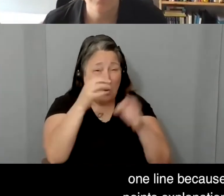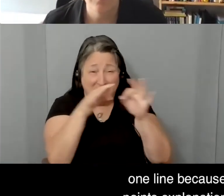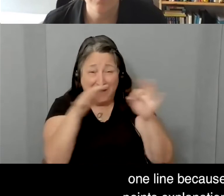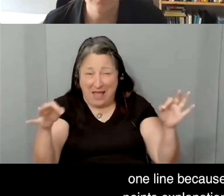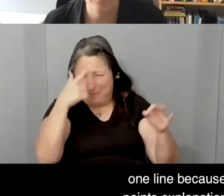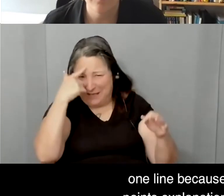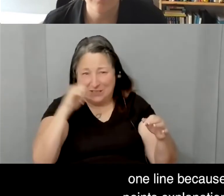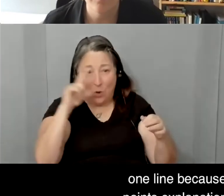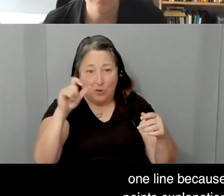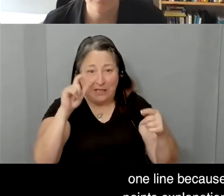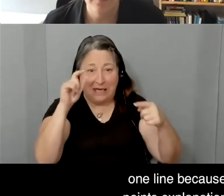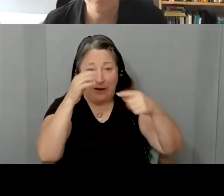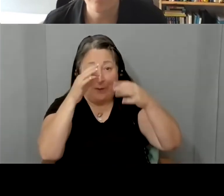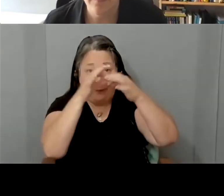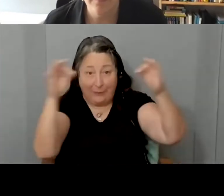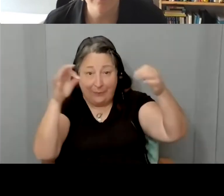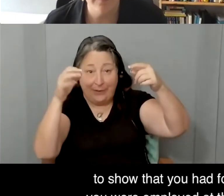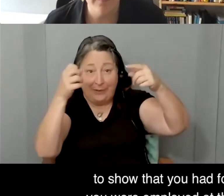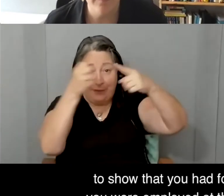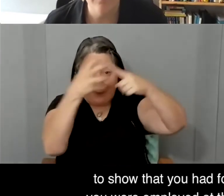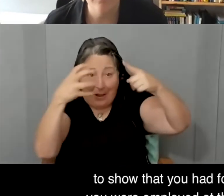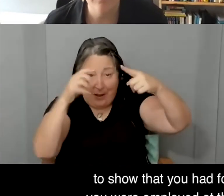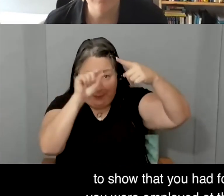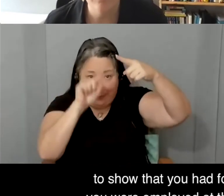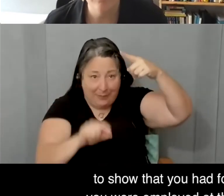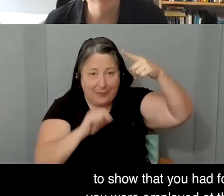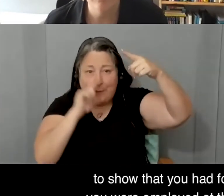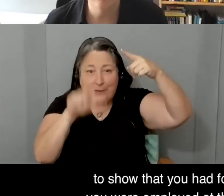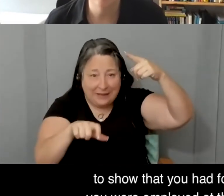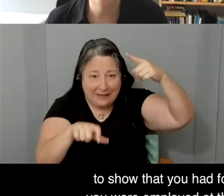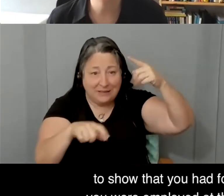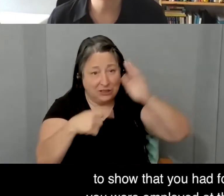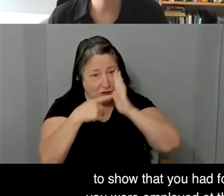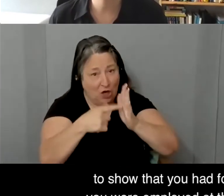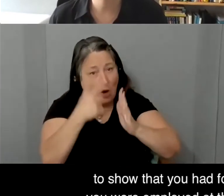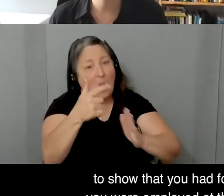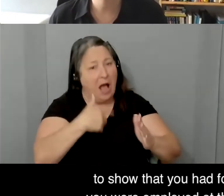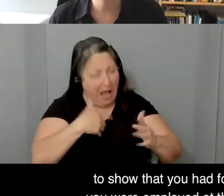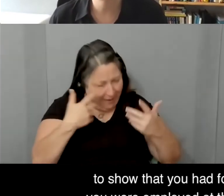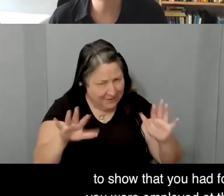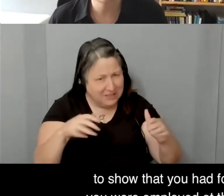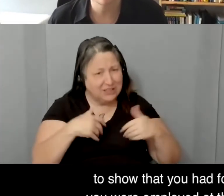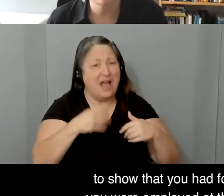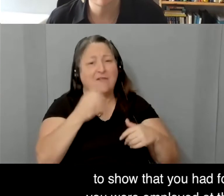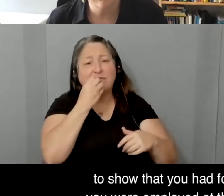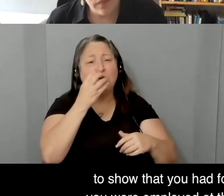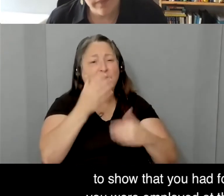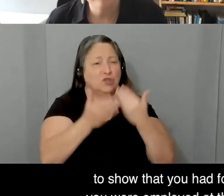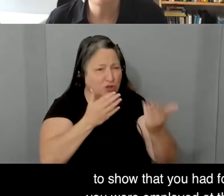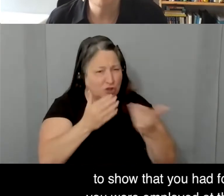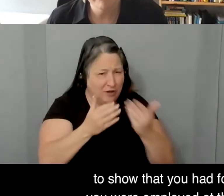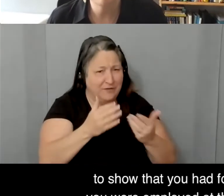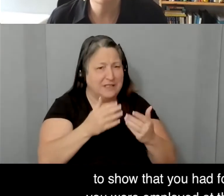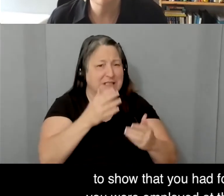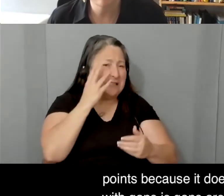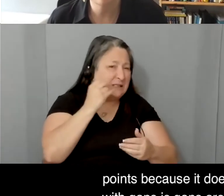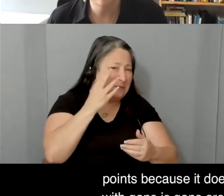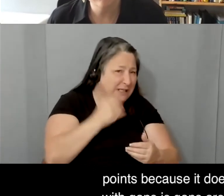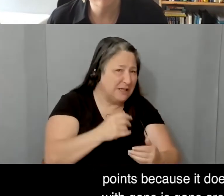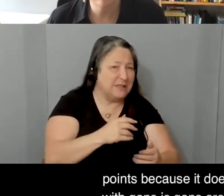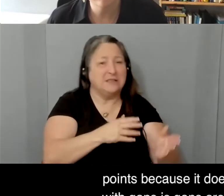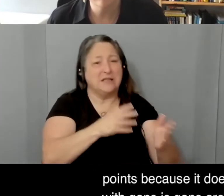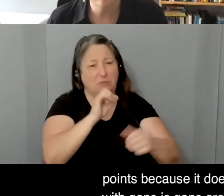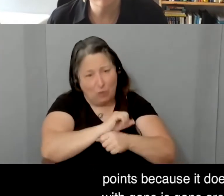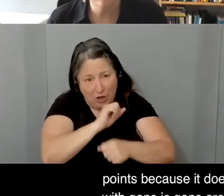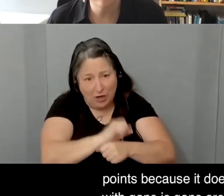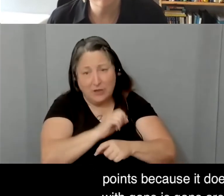points explanation, you just want it there to show that you had food service experience, but you were employed at the time, or it does have bullet points